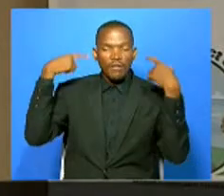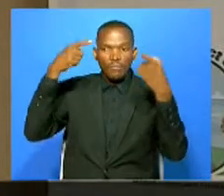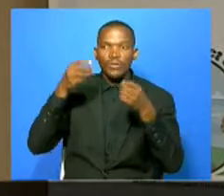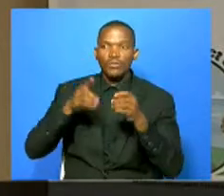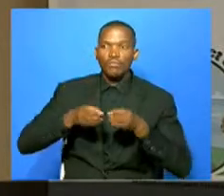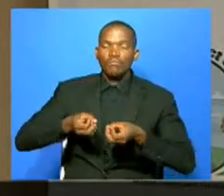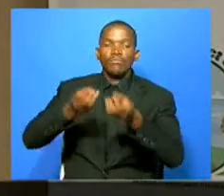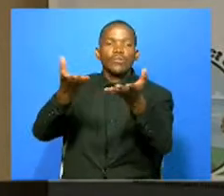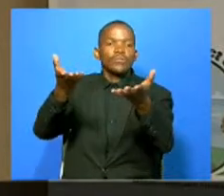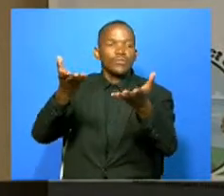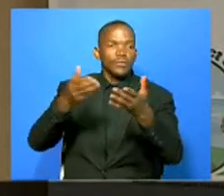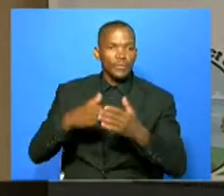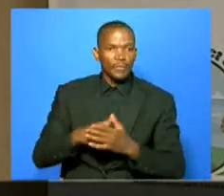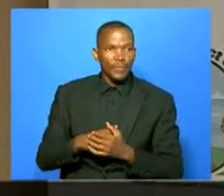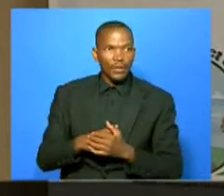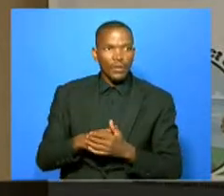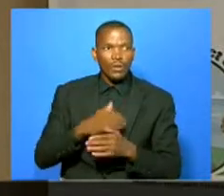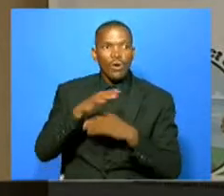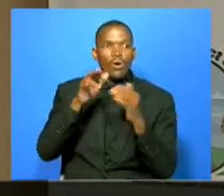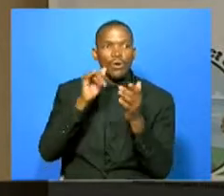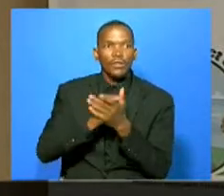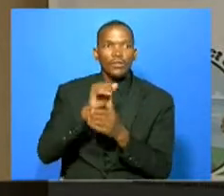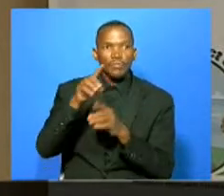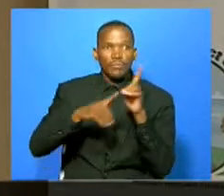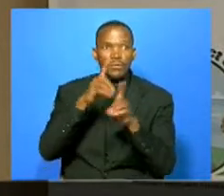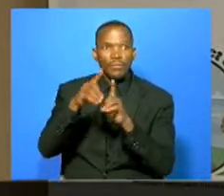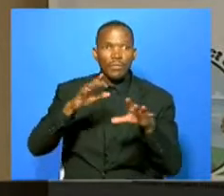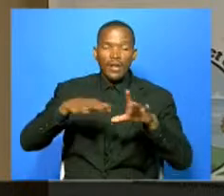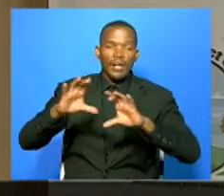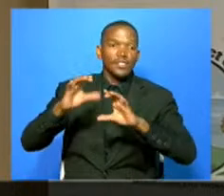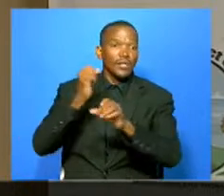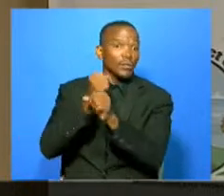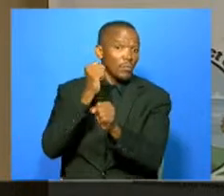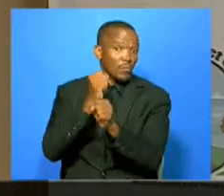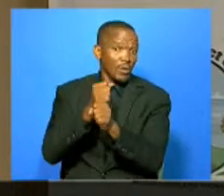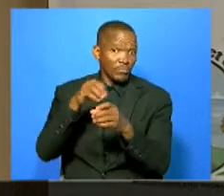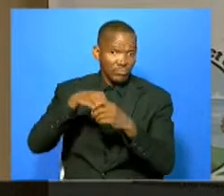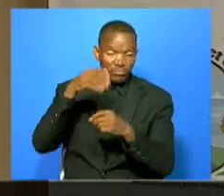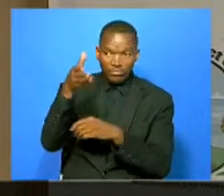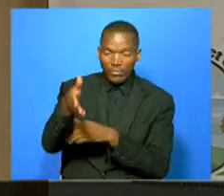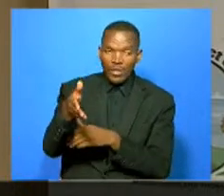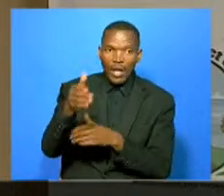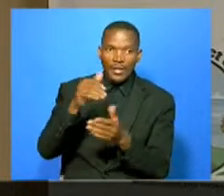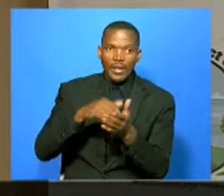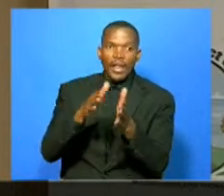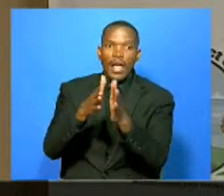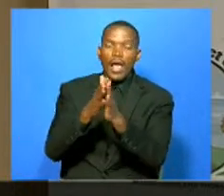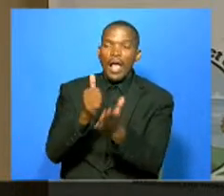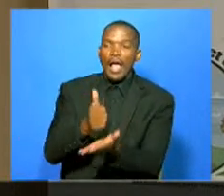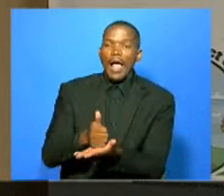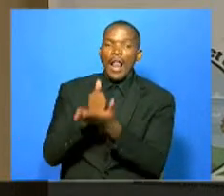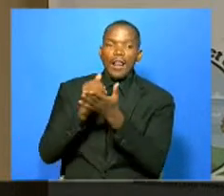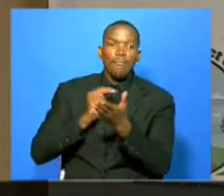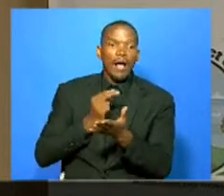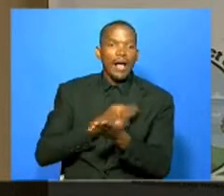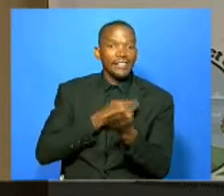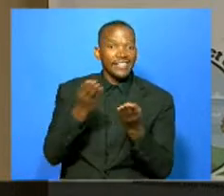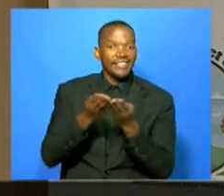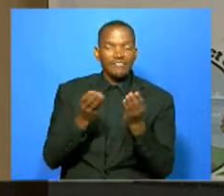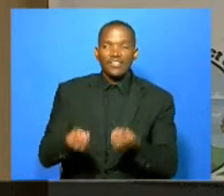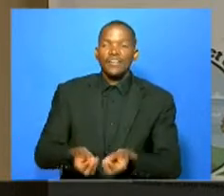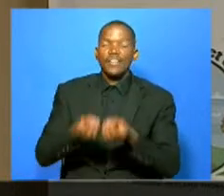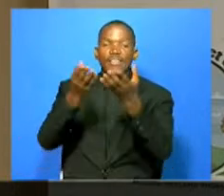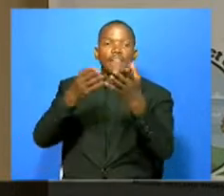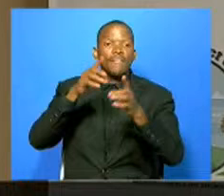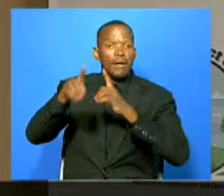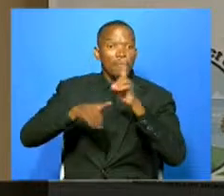ke kope hano gore lo le bodiredi jwa council re thuseng gore re ise ditlamelo ko bathung ka nako